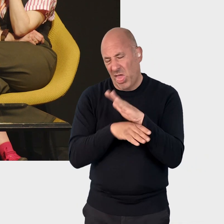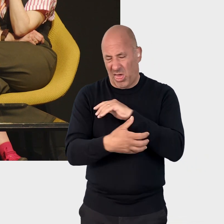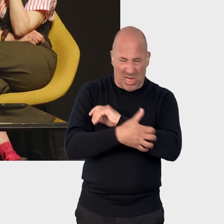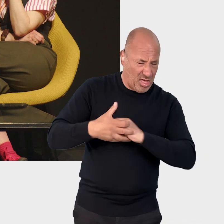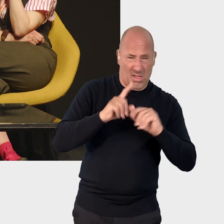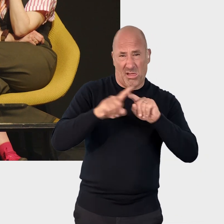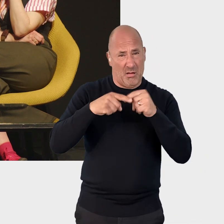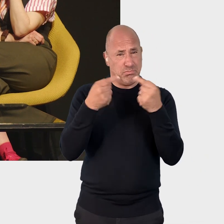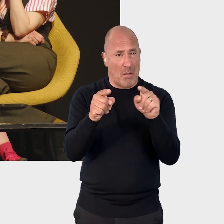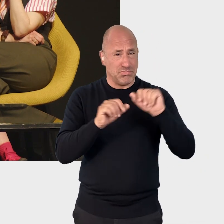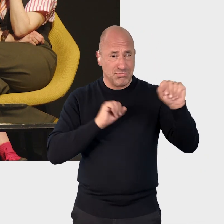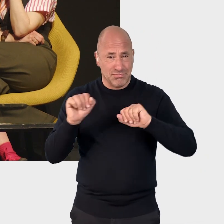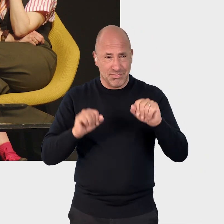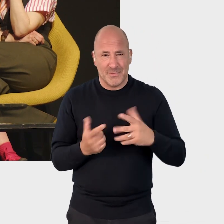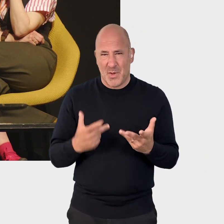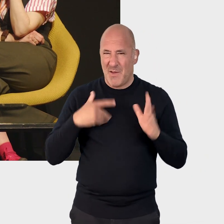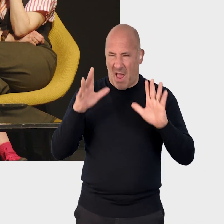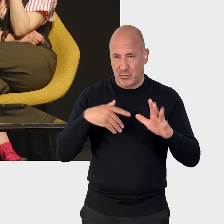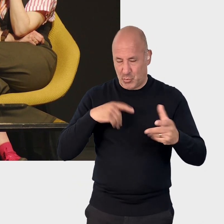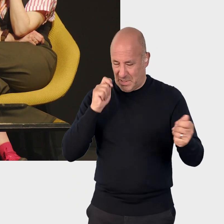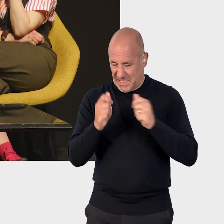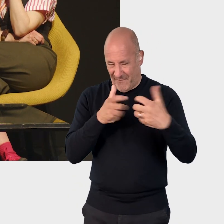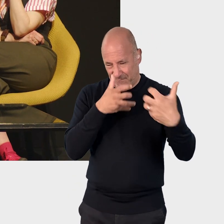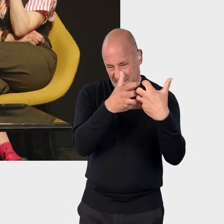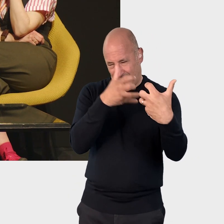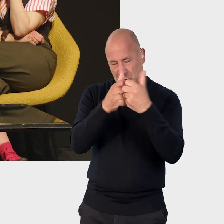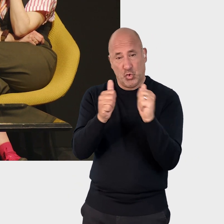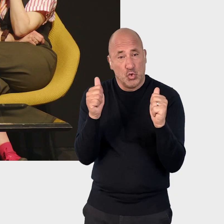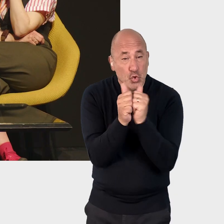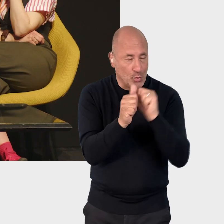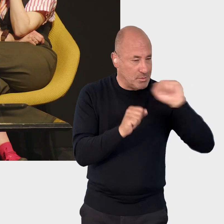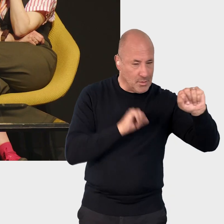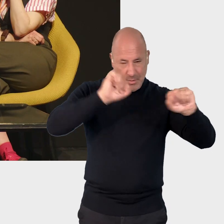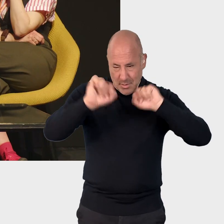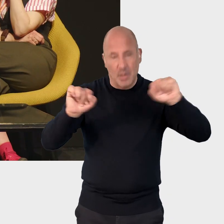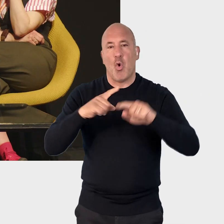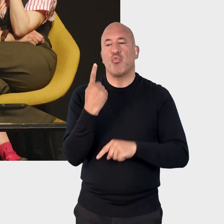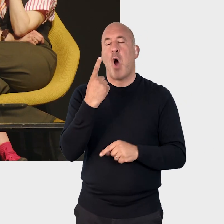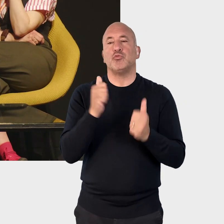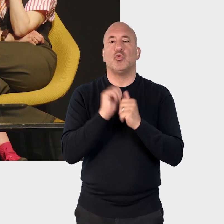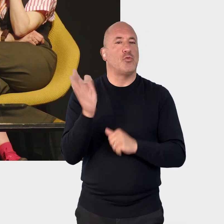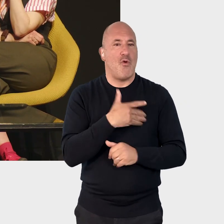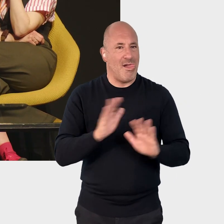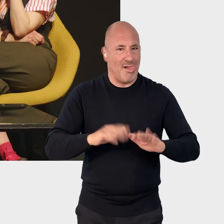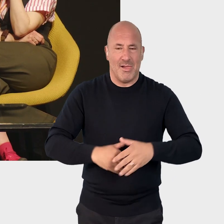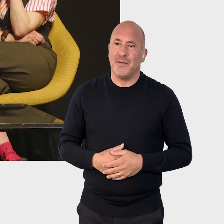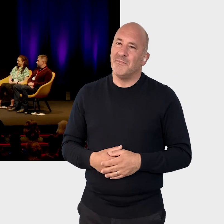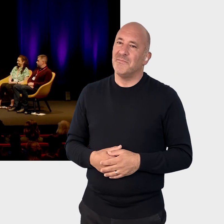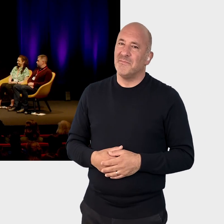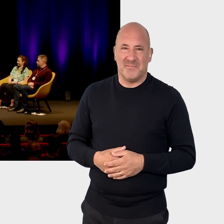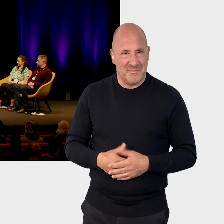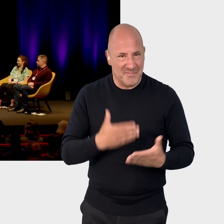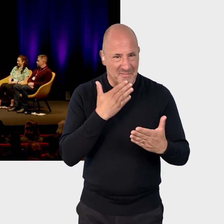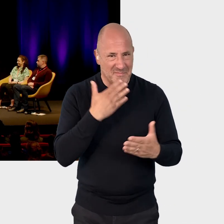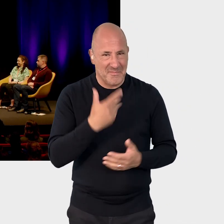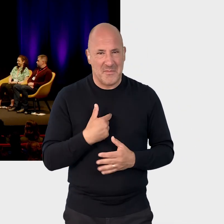UK in all very different areas. And they all have different needs and disadvantages as well. So that's why it has to be so tailor-made to those communities. Great,